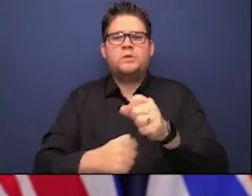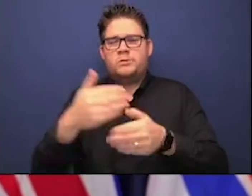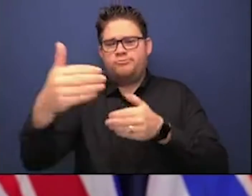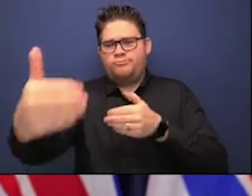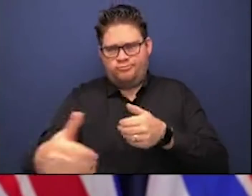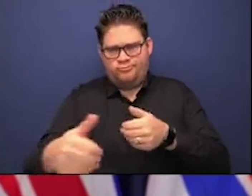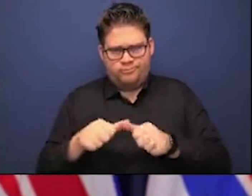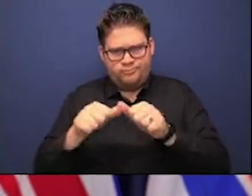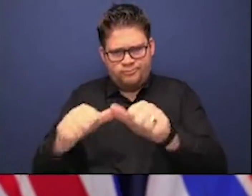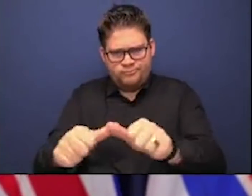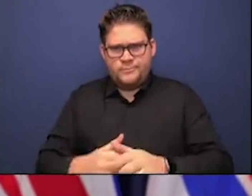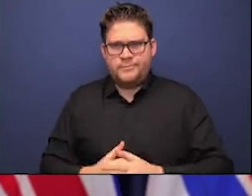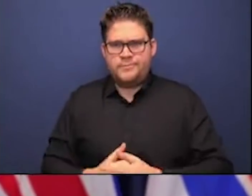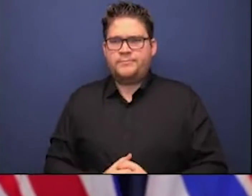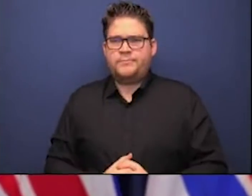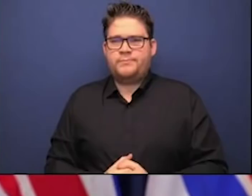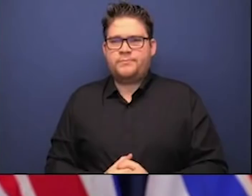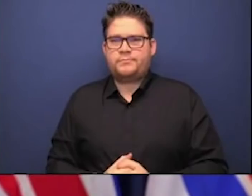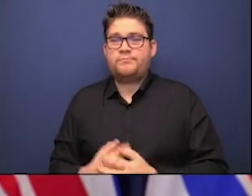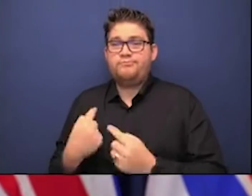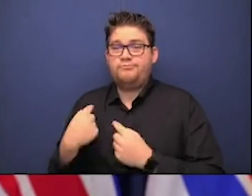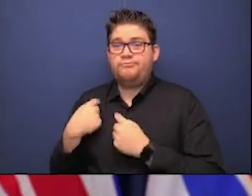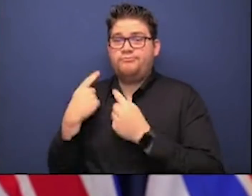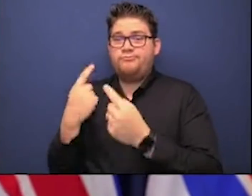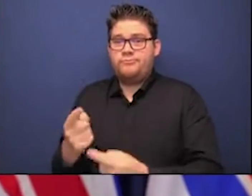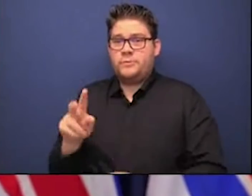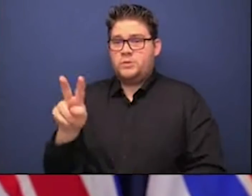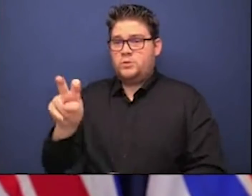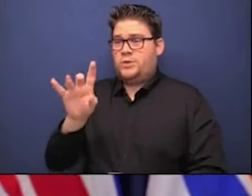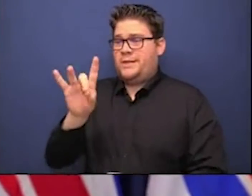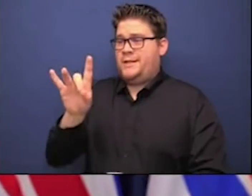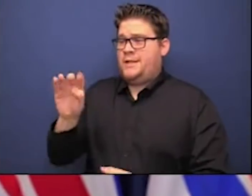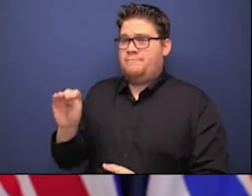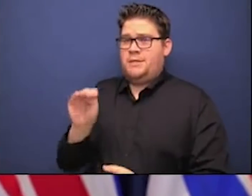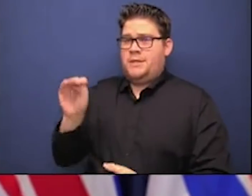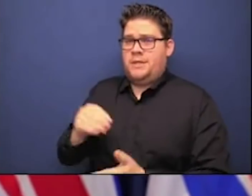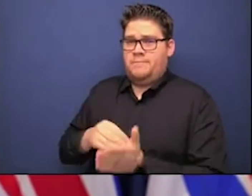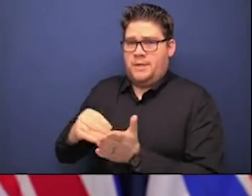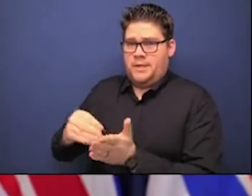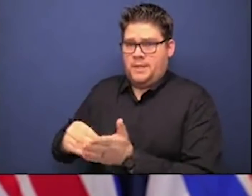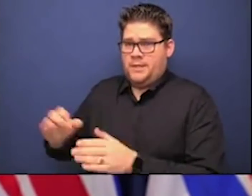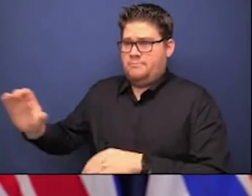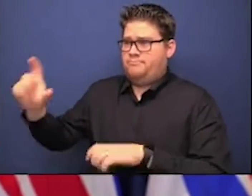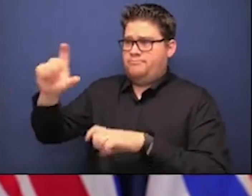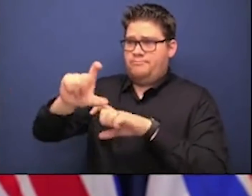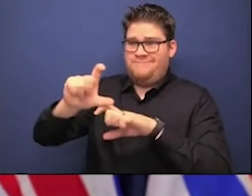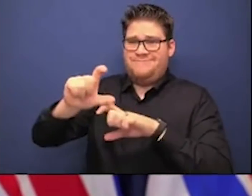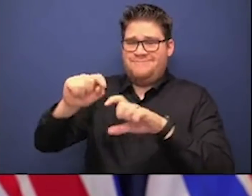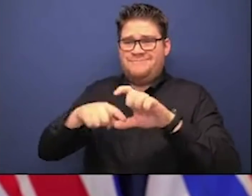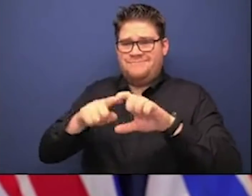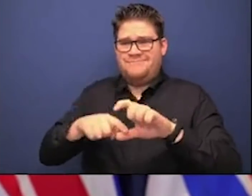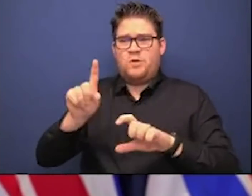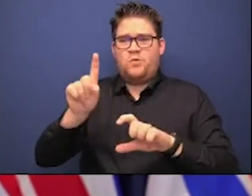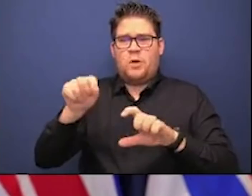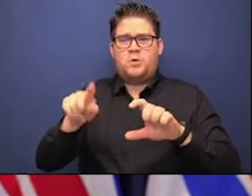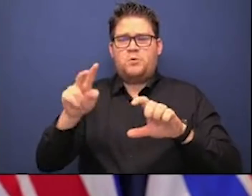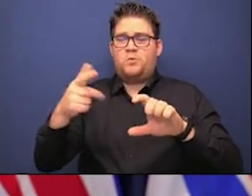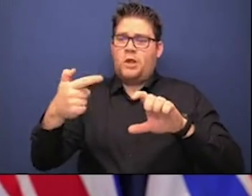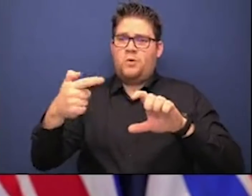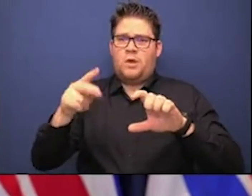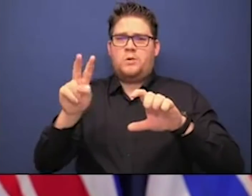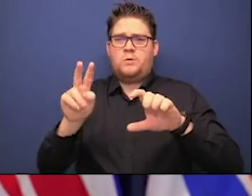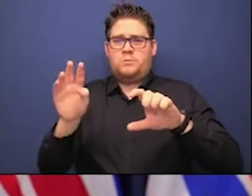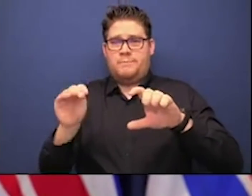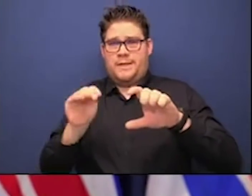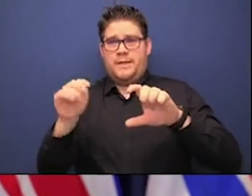for students and staff. School districts and independent schools have used this funding to hire more staff when